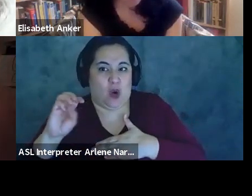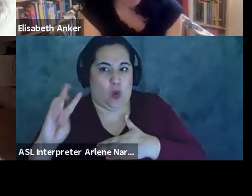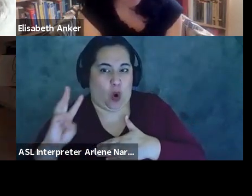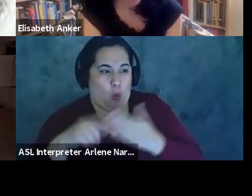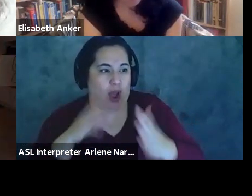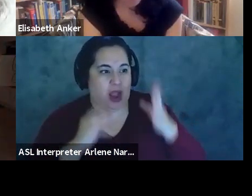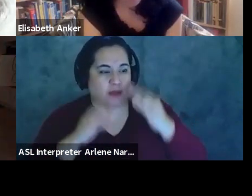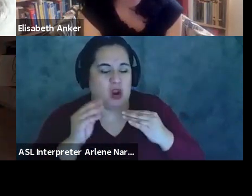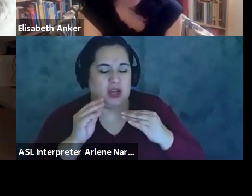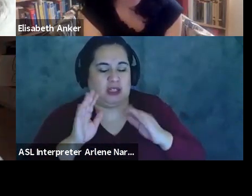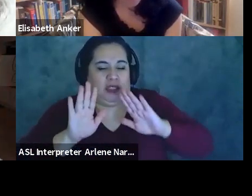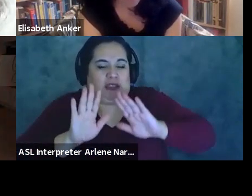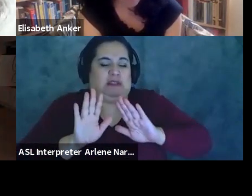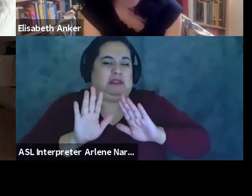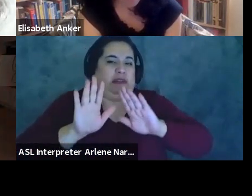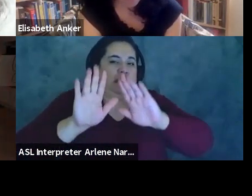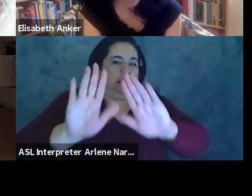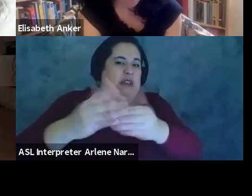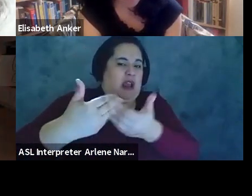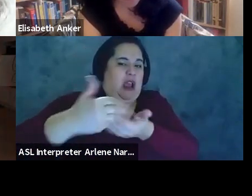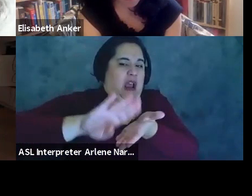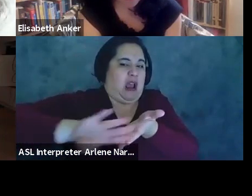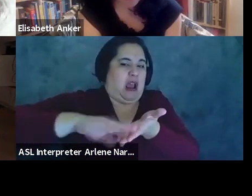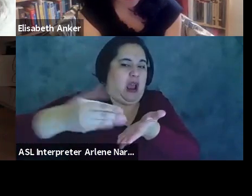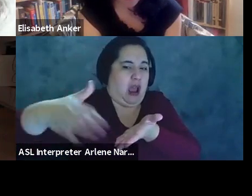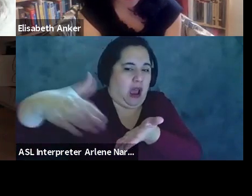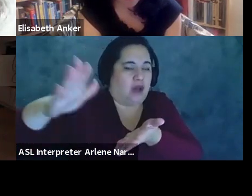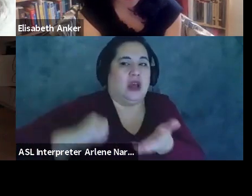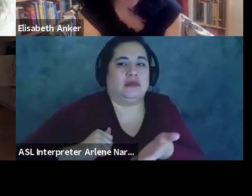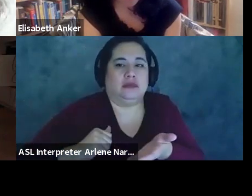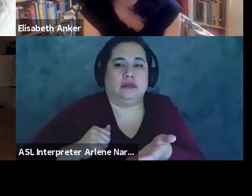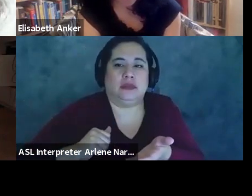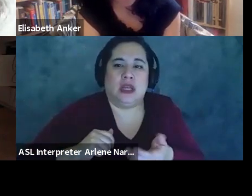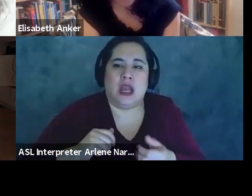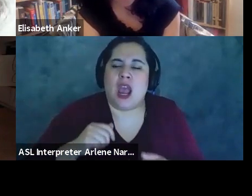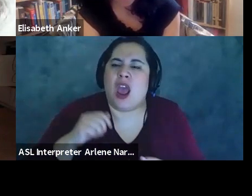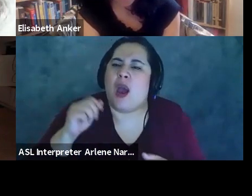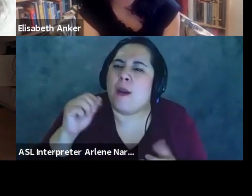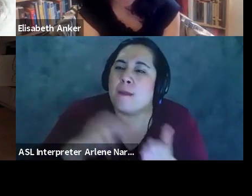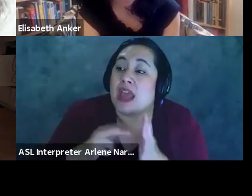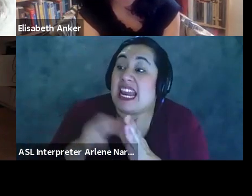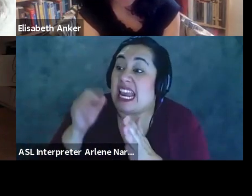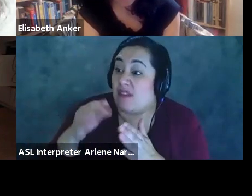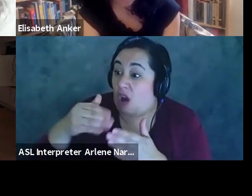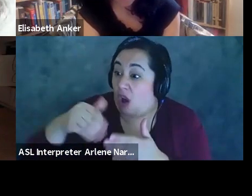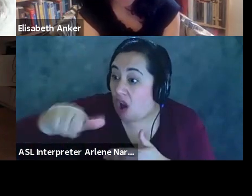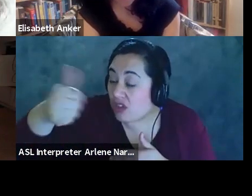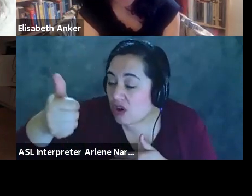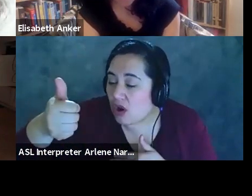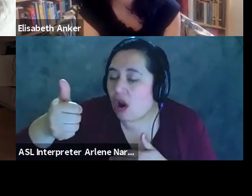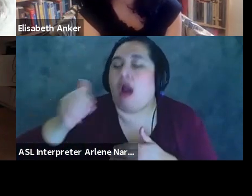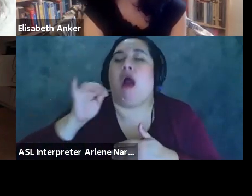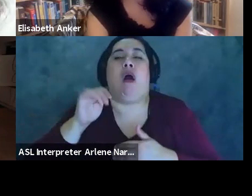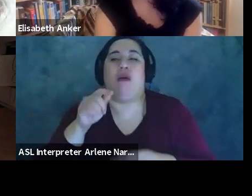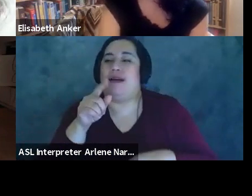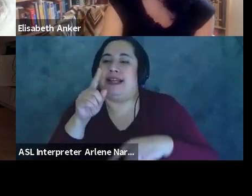They outsourced it outside. Aimé Césaire and the others then making the case that you